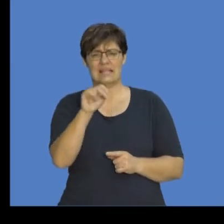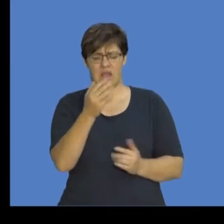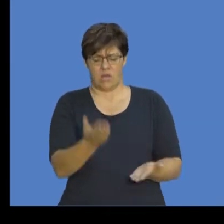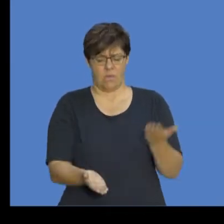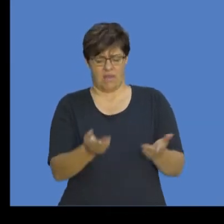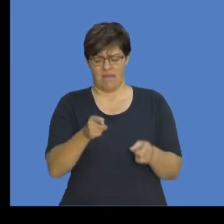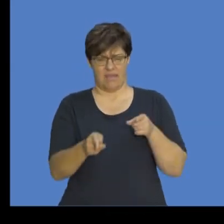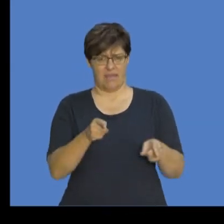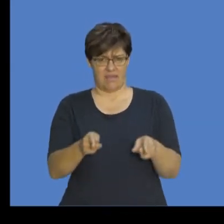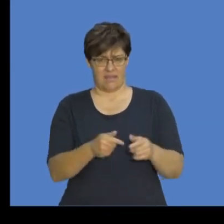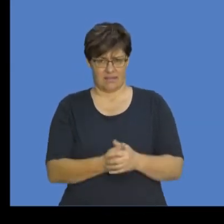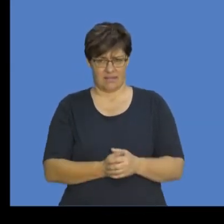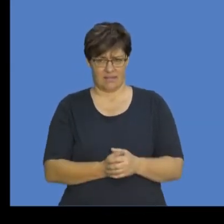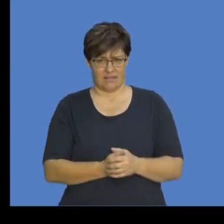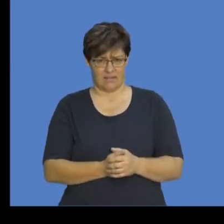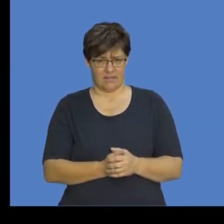data set.